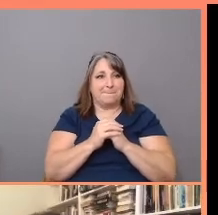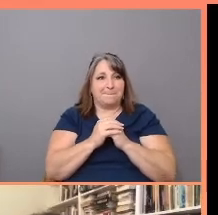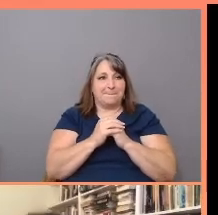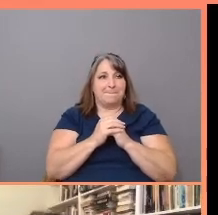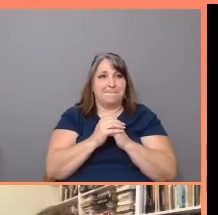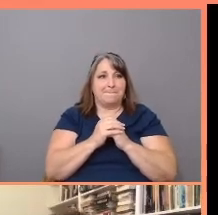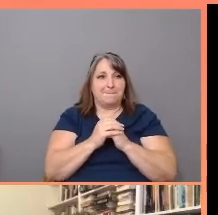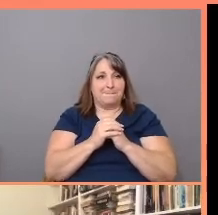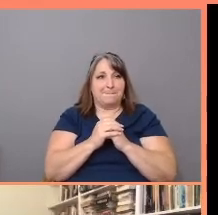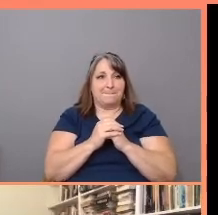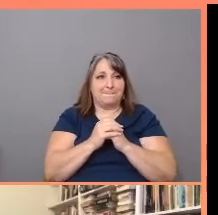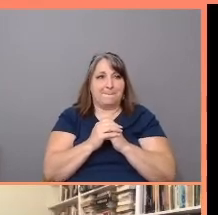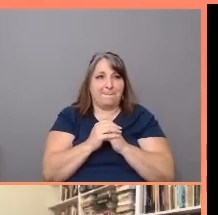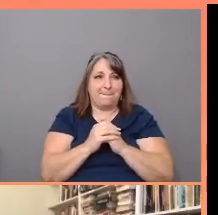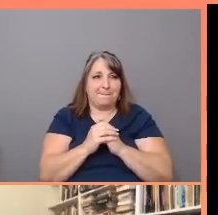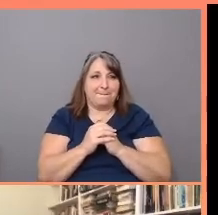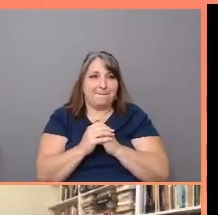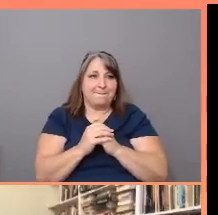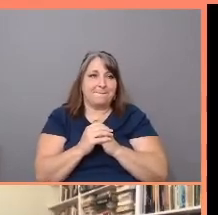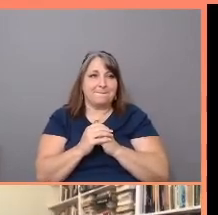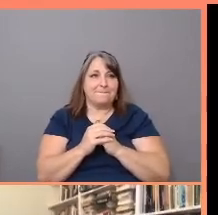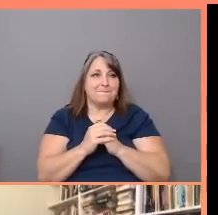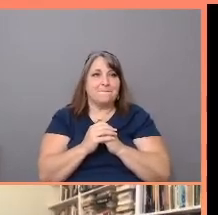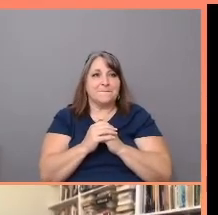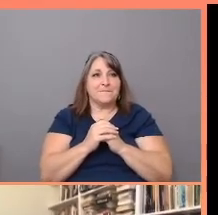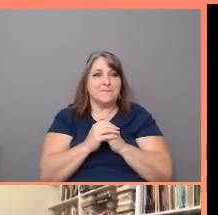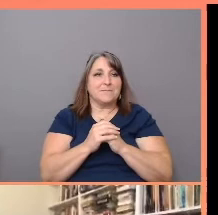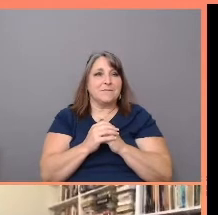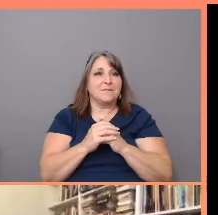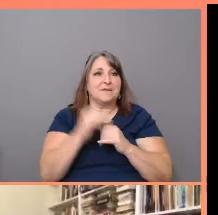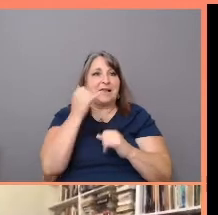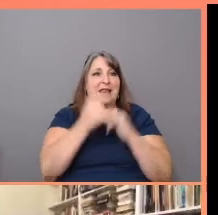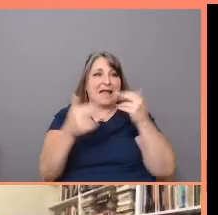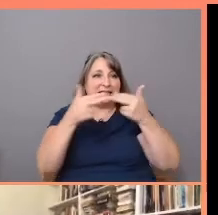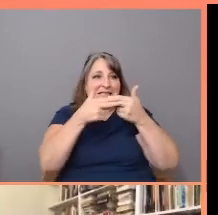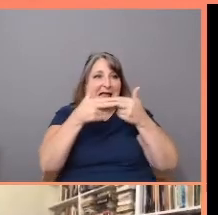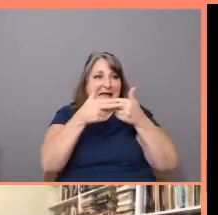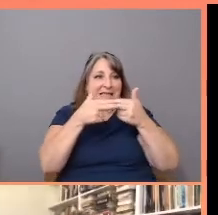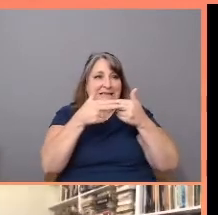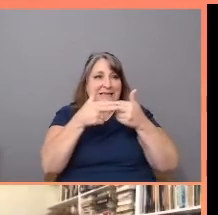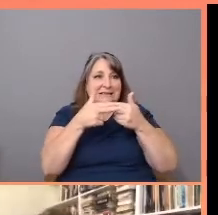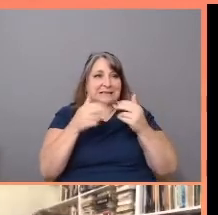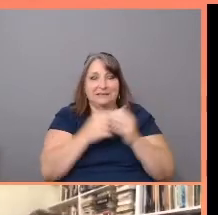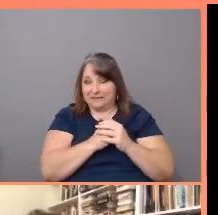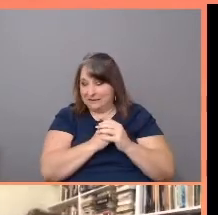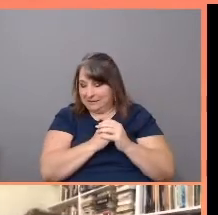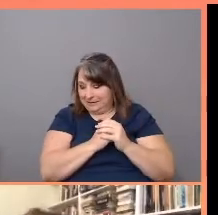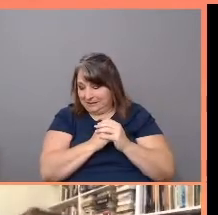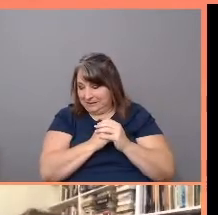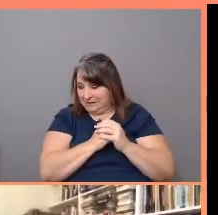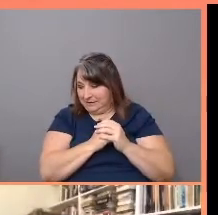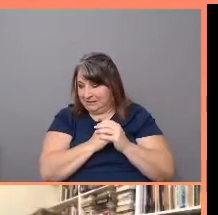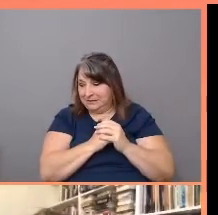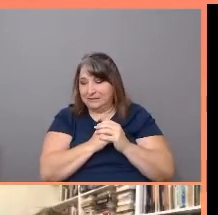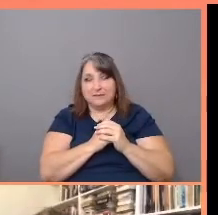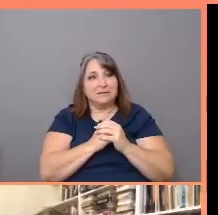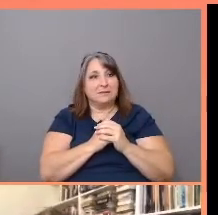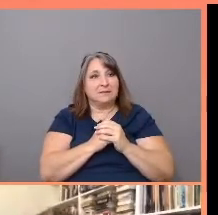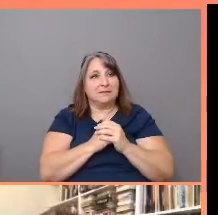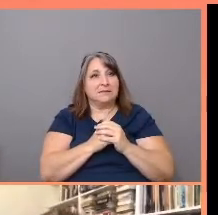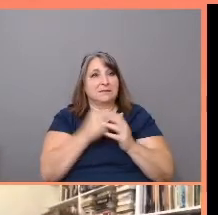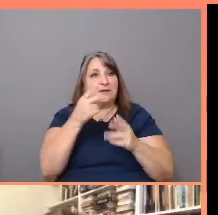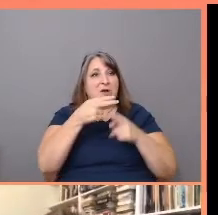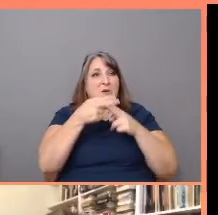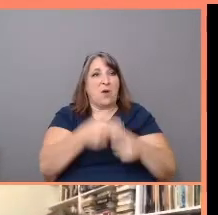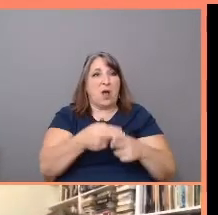so we like to, you can go to the last slide now. Okay, so this is what we call Amy